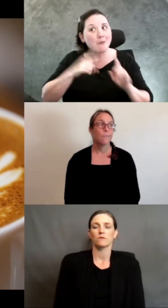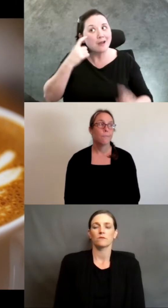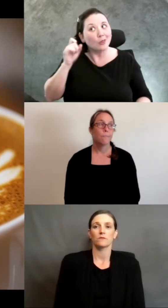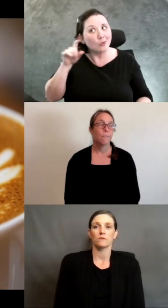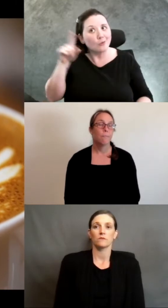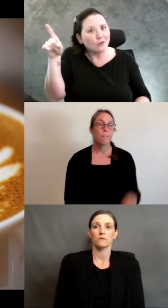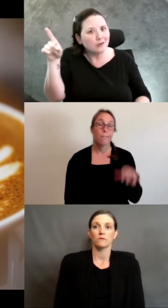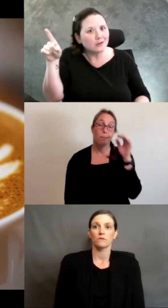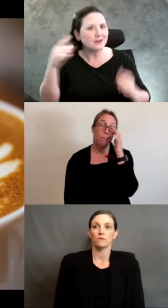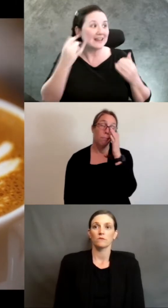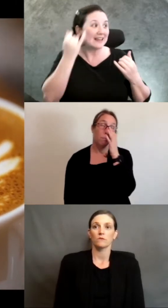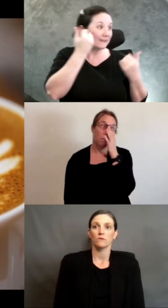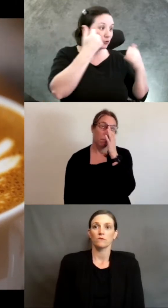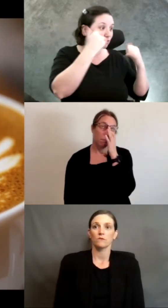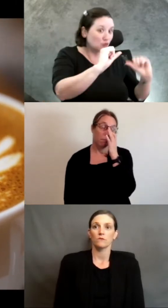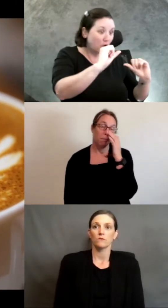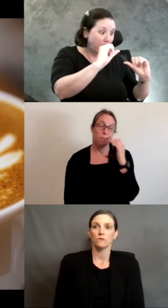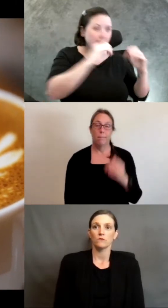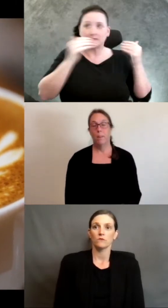your mind to it.